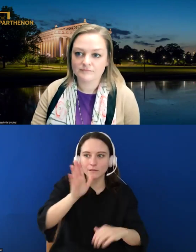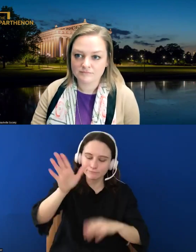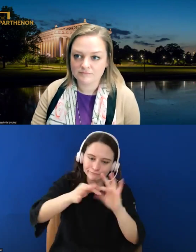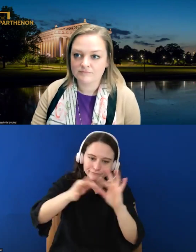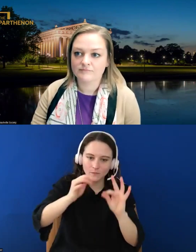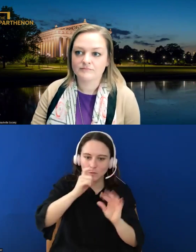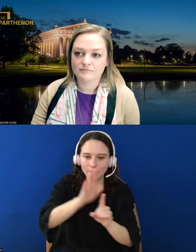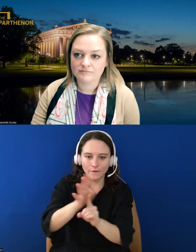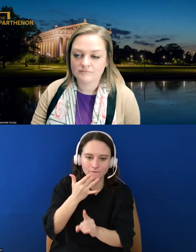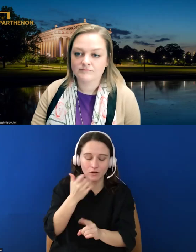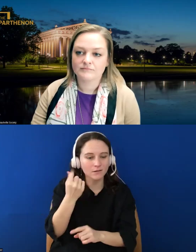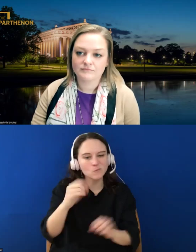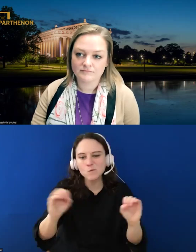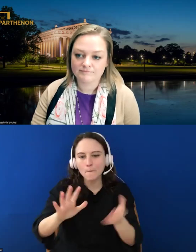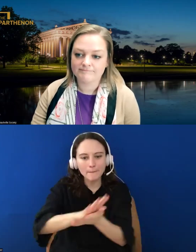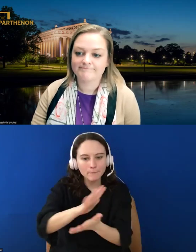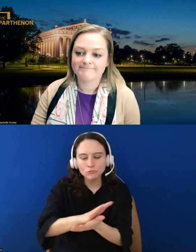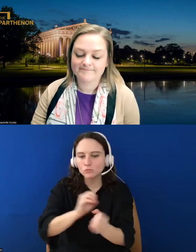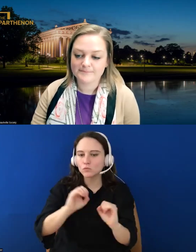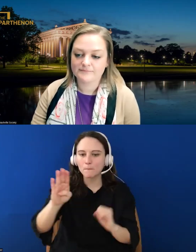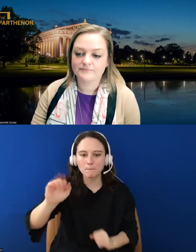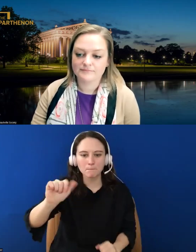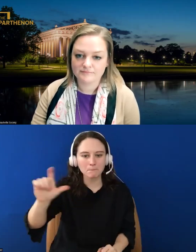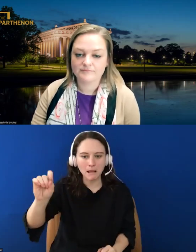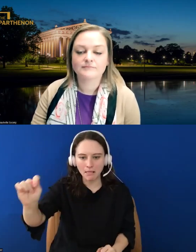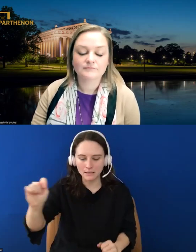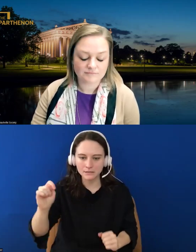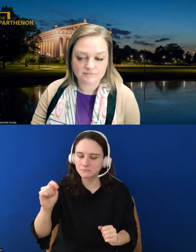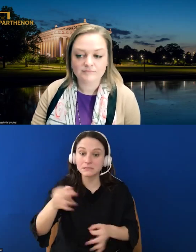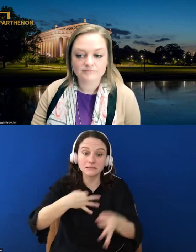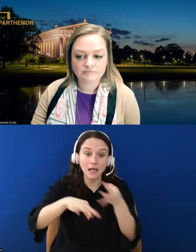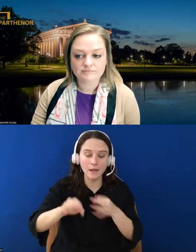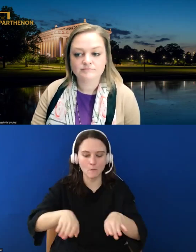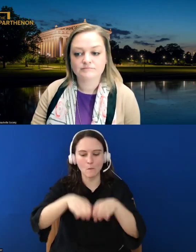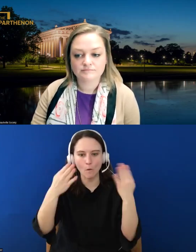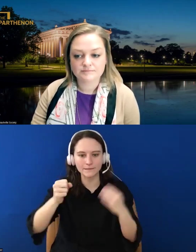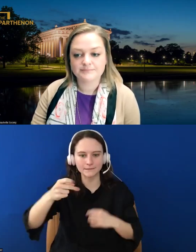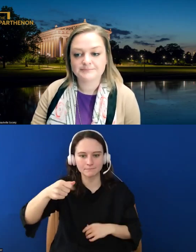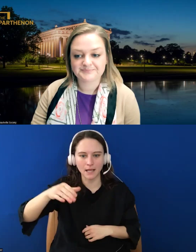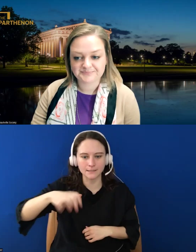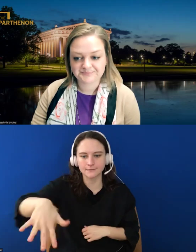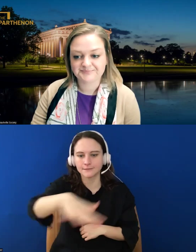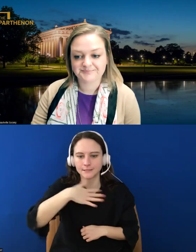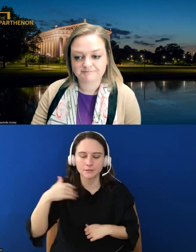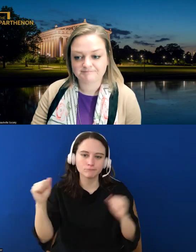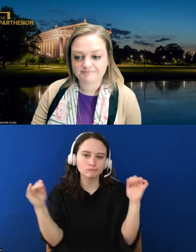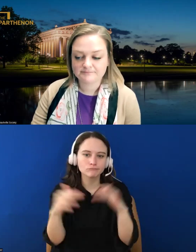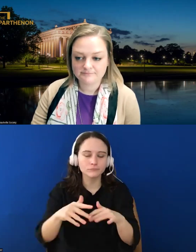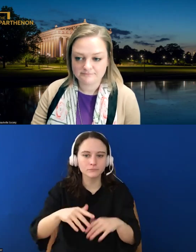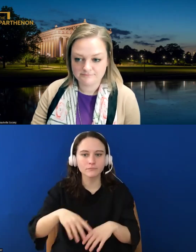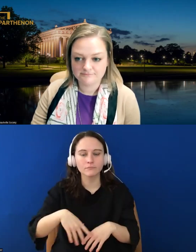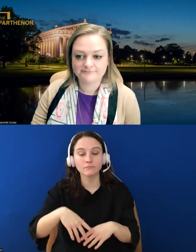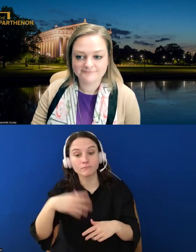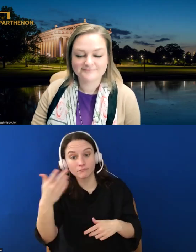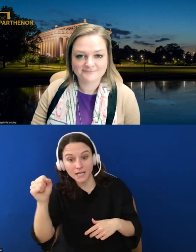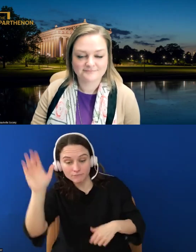no, there are no papers or ballots. Basically, in open spaces, they raise their hands, or they basically